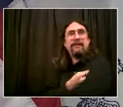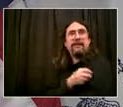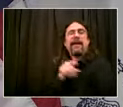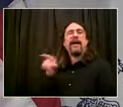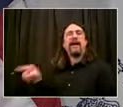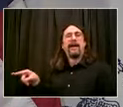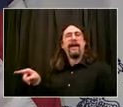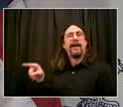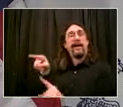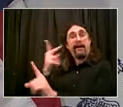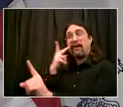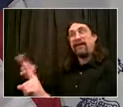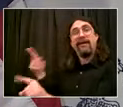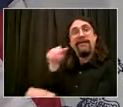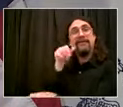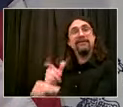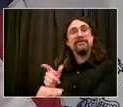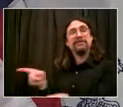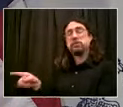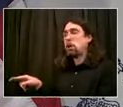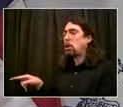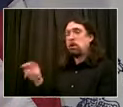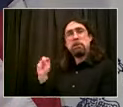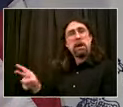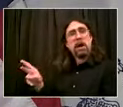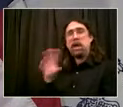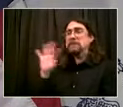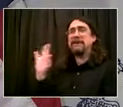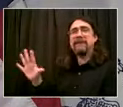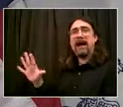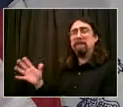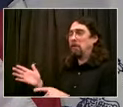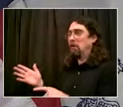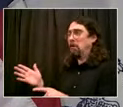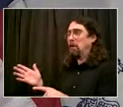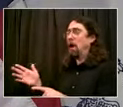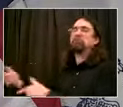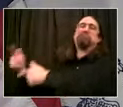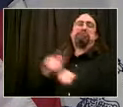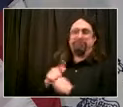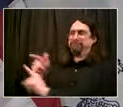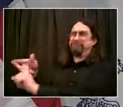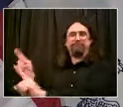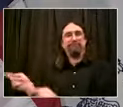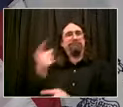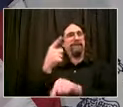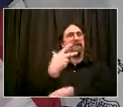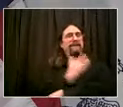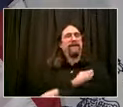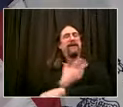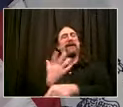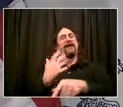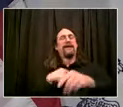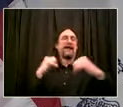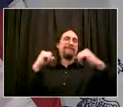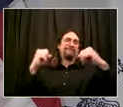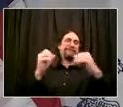went to the vaccination center we set up in public housing there at Sheepshead Nostrand. We're going to see that